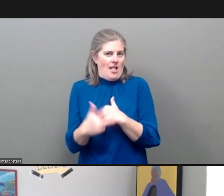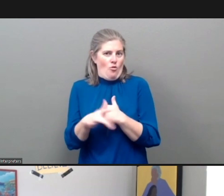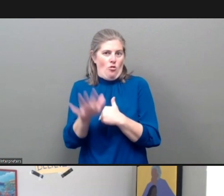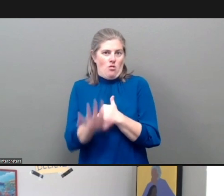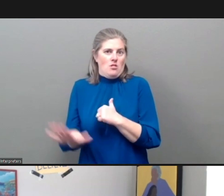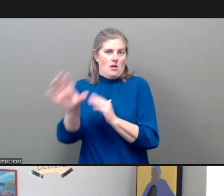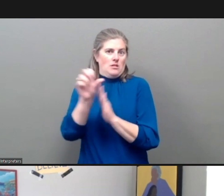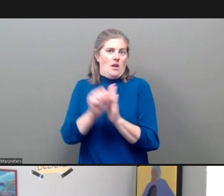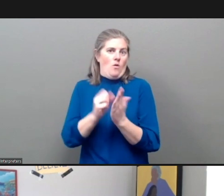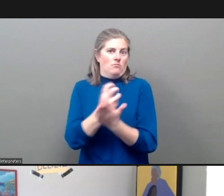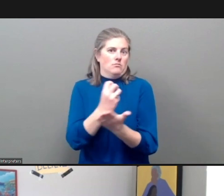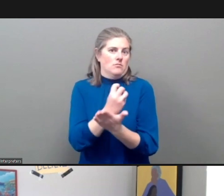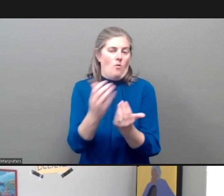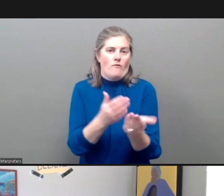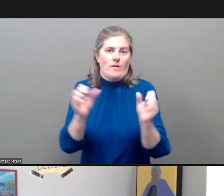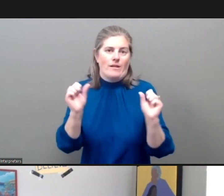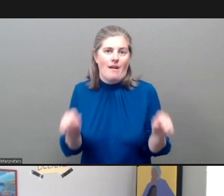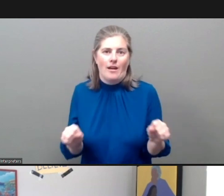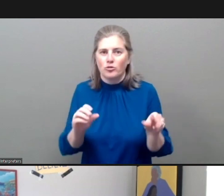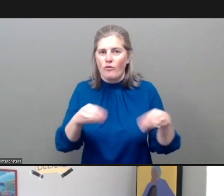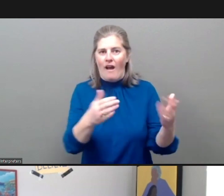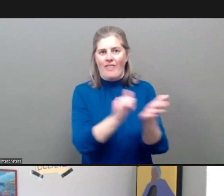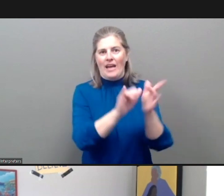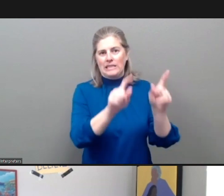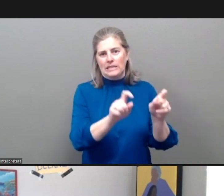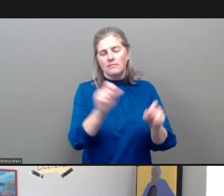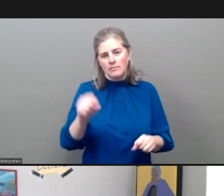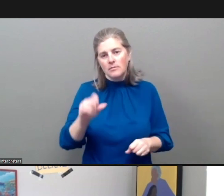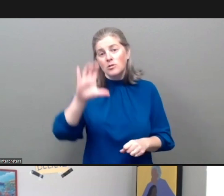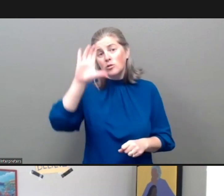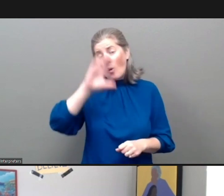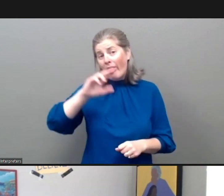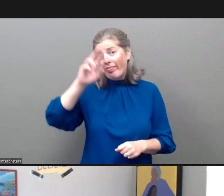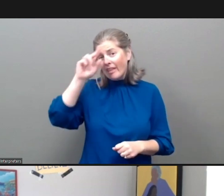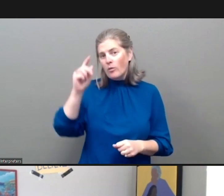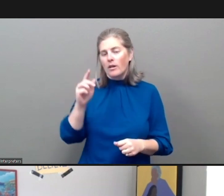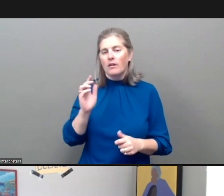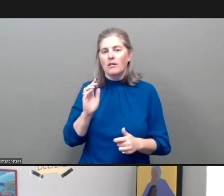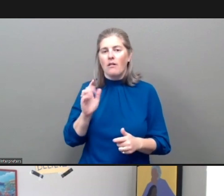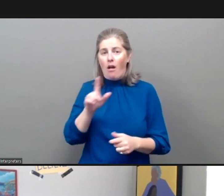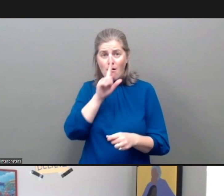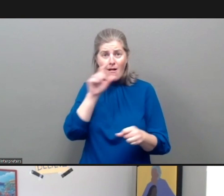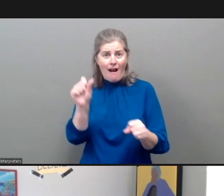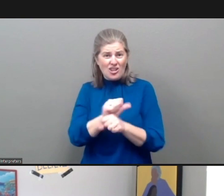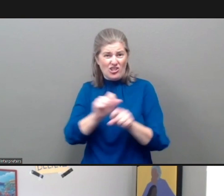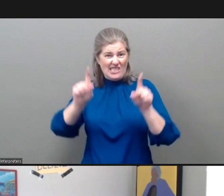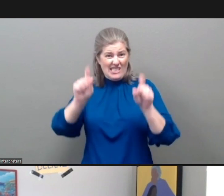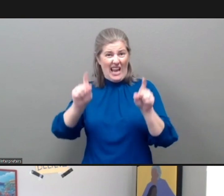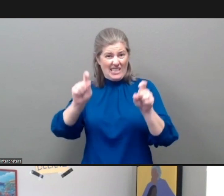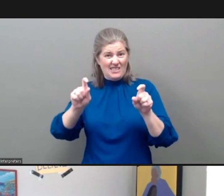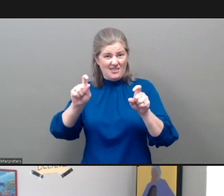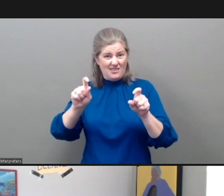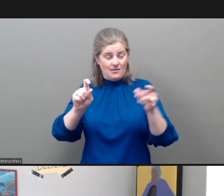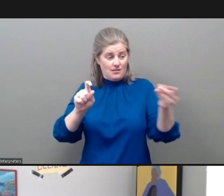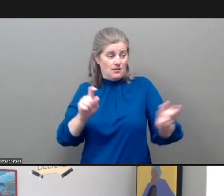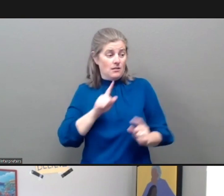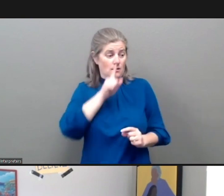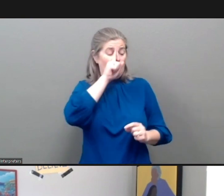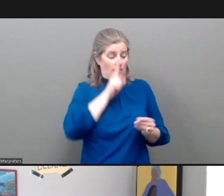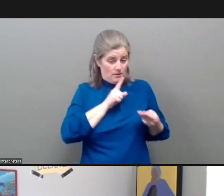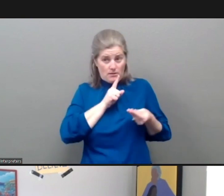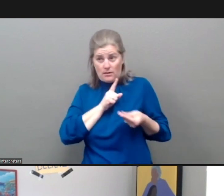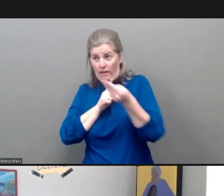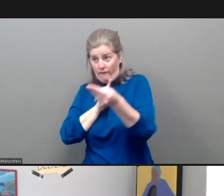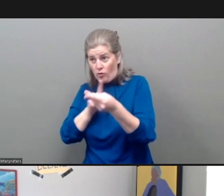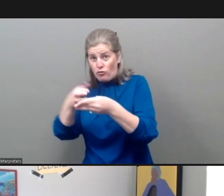state to do it. And, in theory, our actual test turnaround time, we haven't shown that table in a